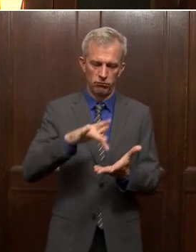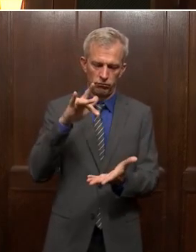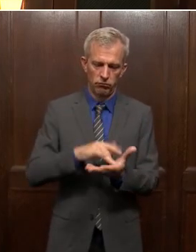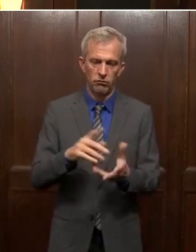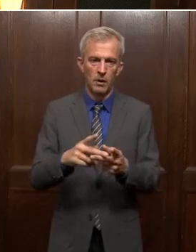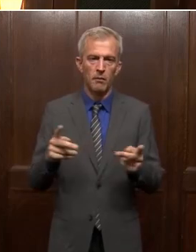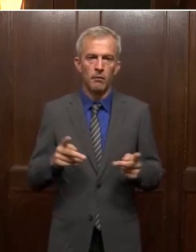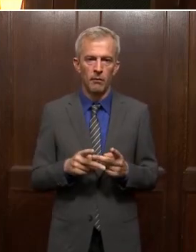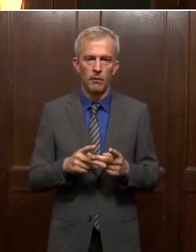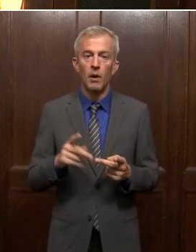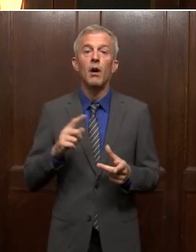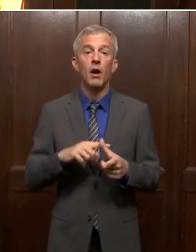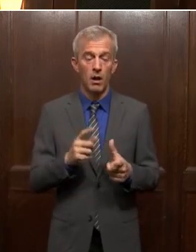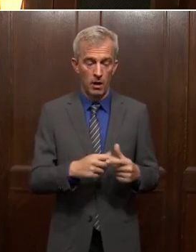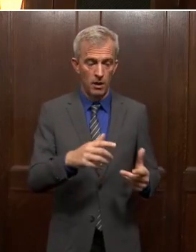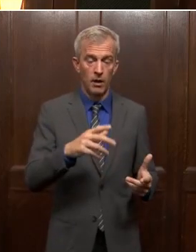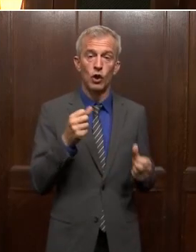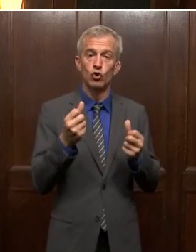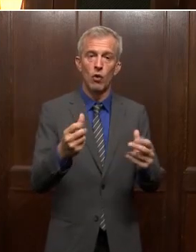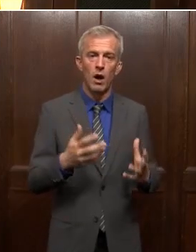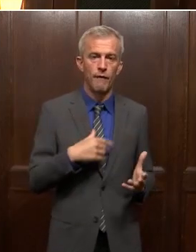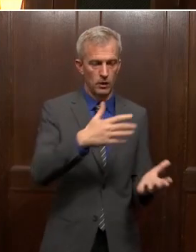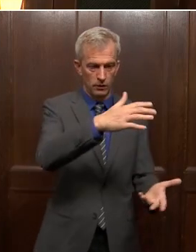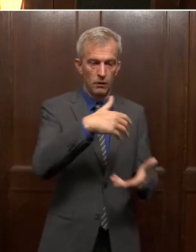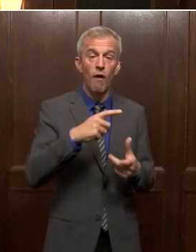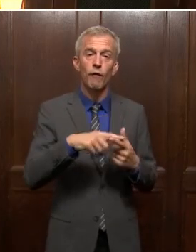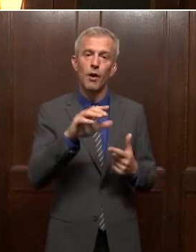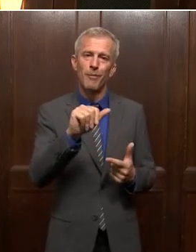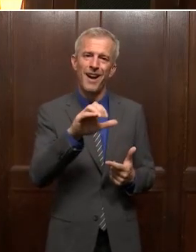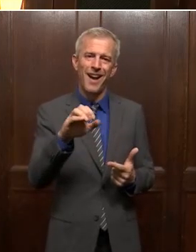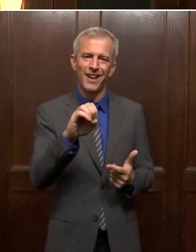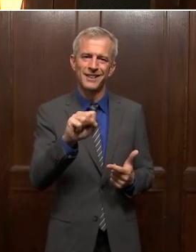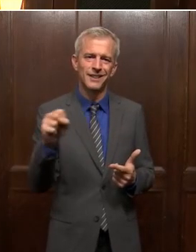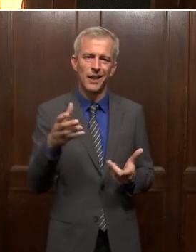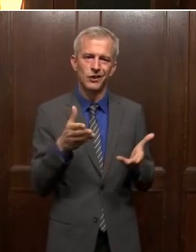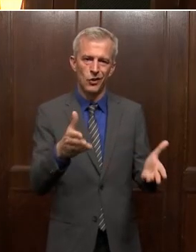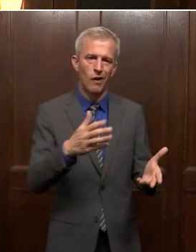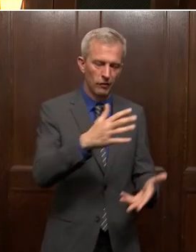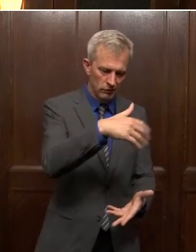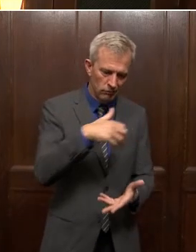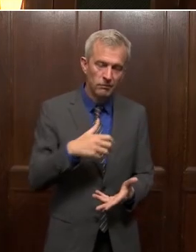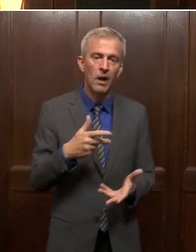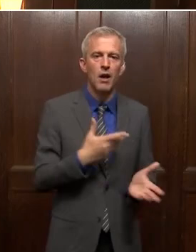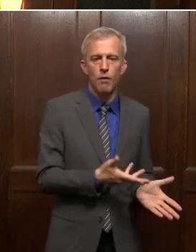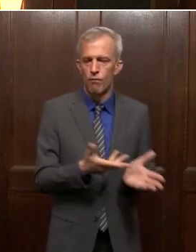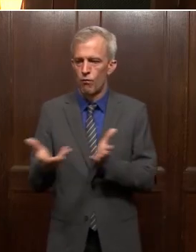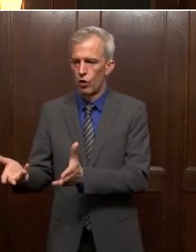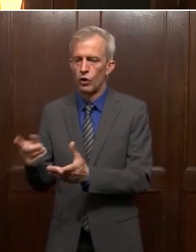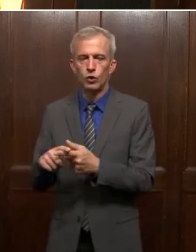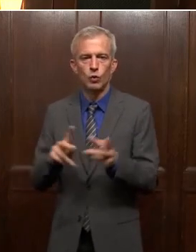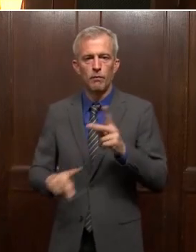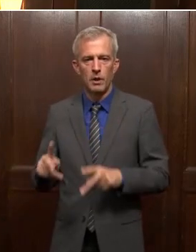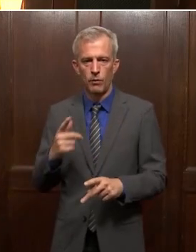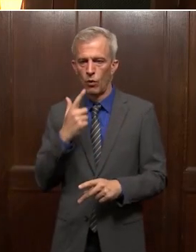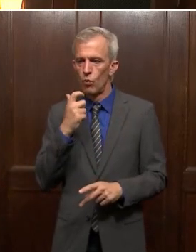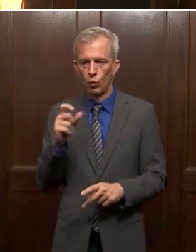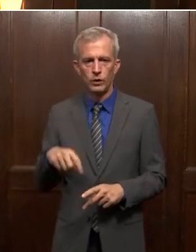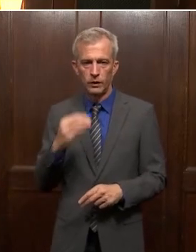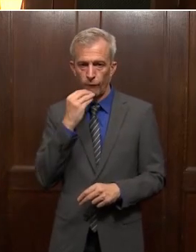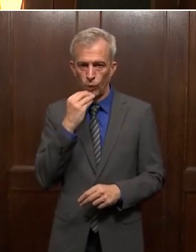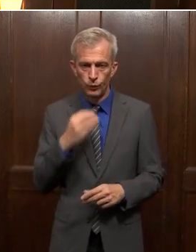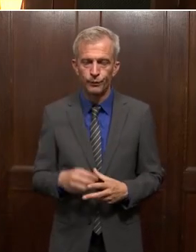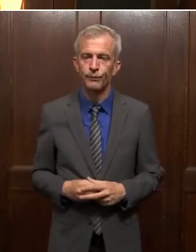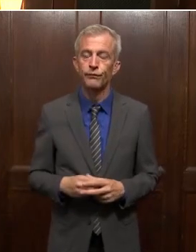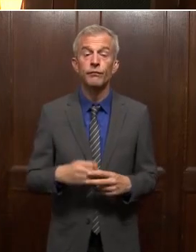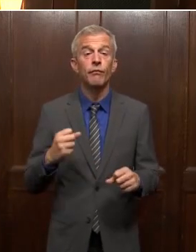branches, where then drivers from our access services will pick them up and bring them directly to people who need them. And